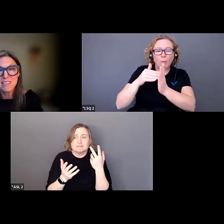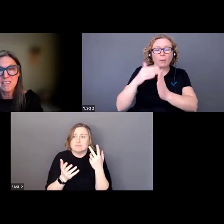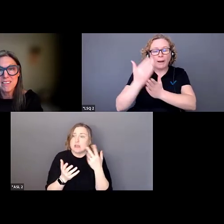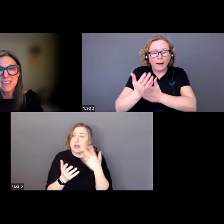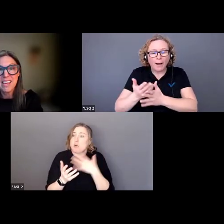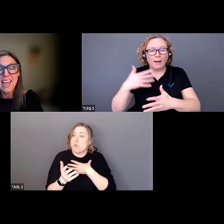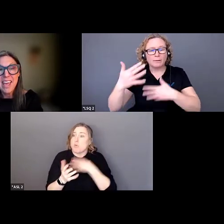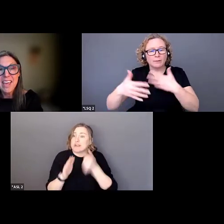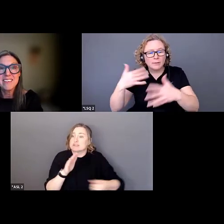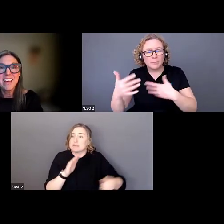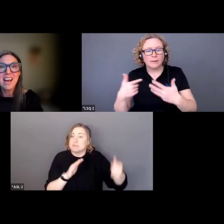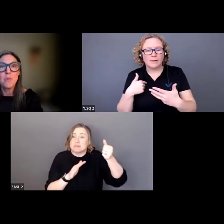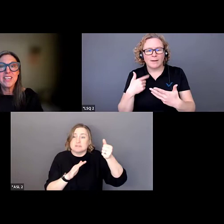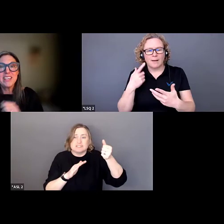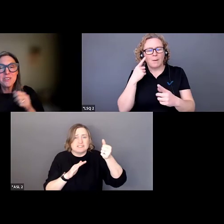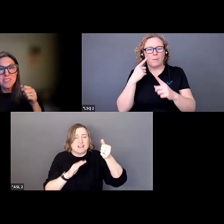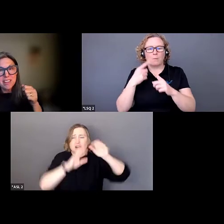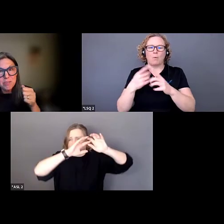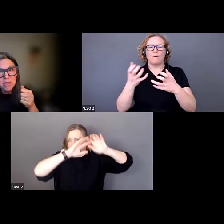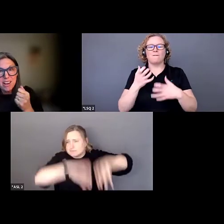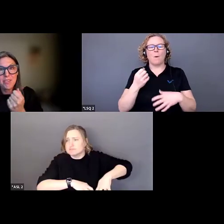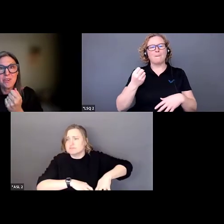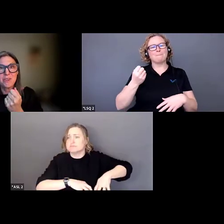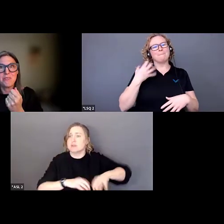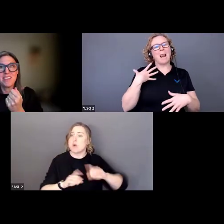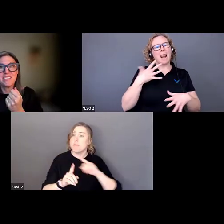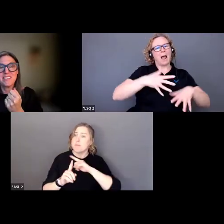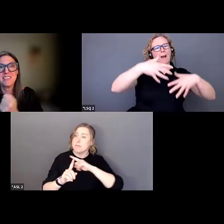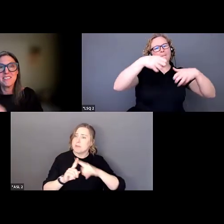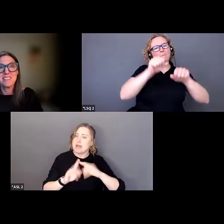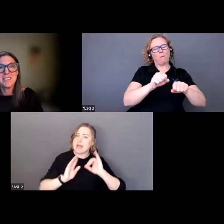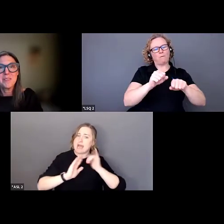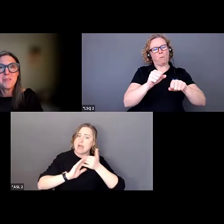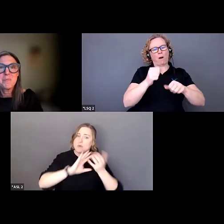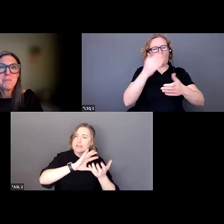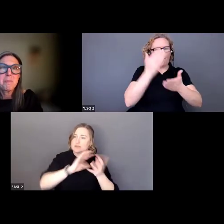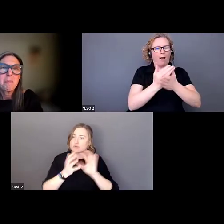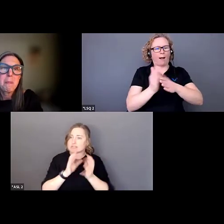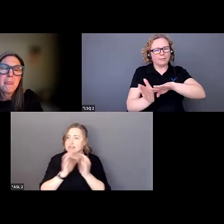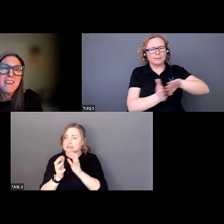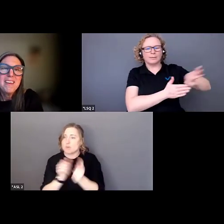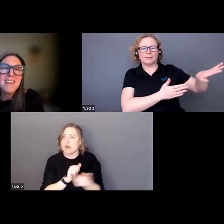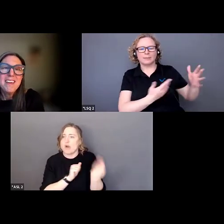supremacy and how it intersects with other.